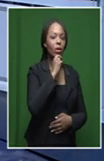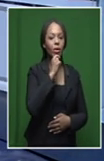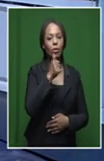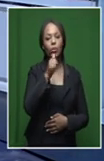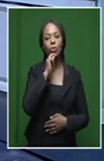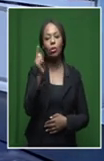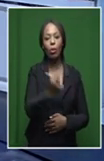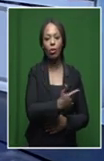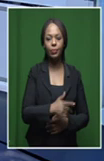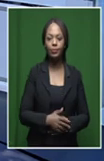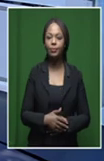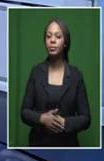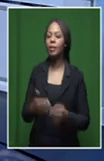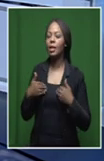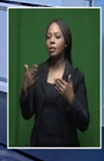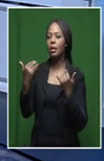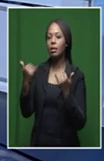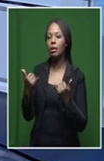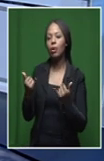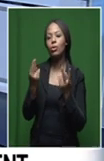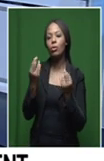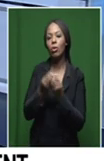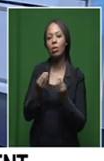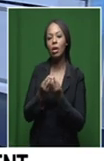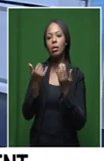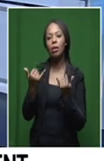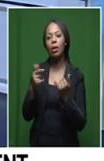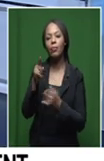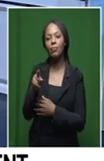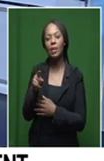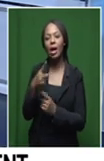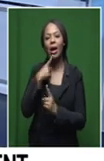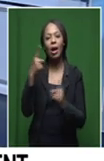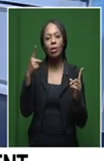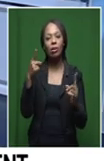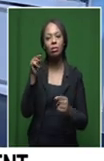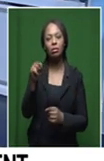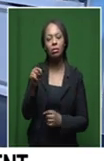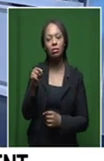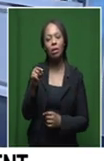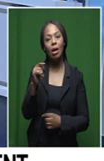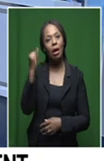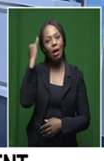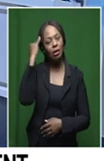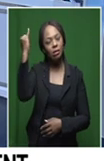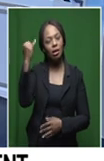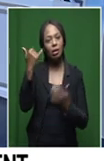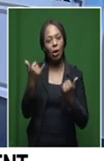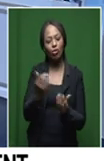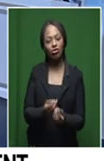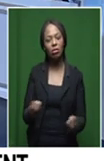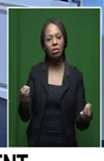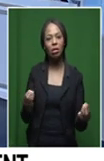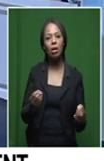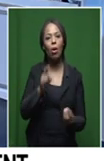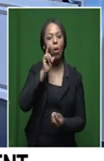things off by talking about this new thing that has come in. I think it was announced a couple of weeks back where the idea that, these children between the